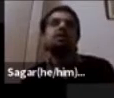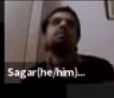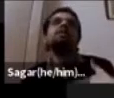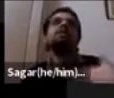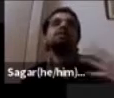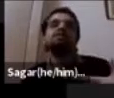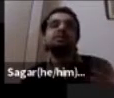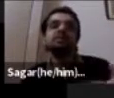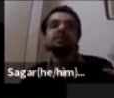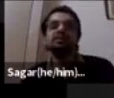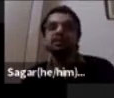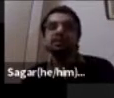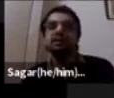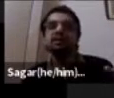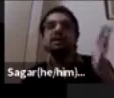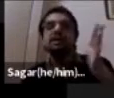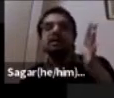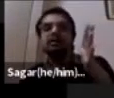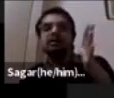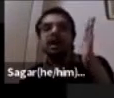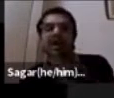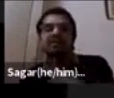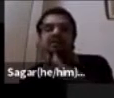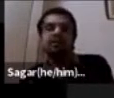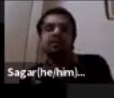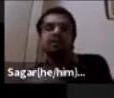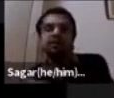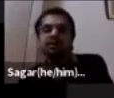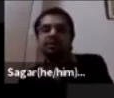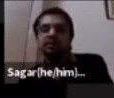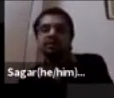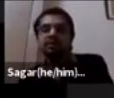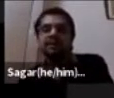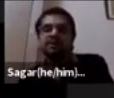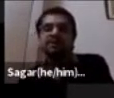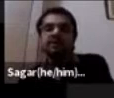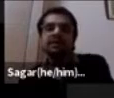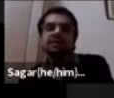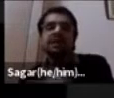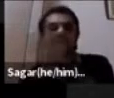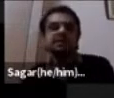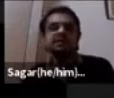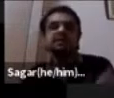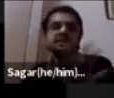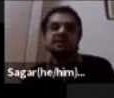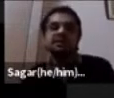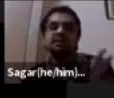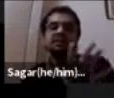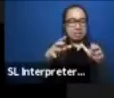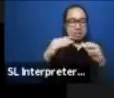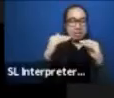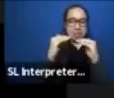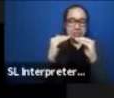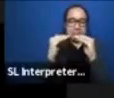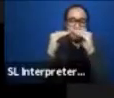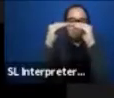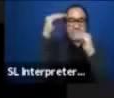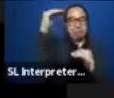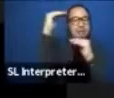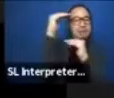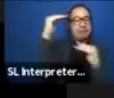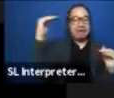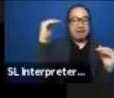people from the LGBTQI community as lower on the masculine hierarchy among the cis